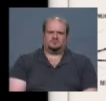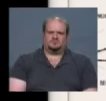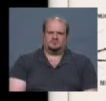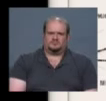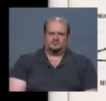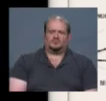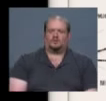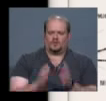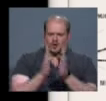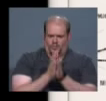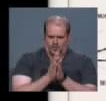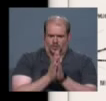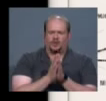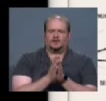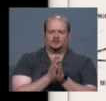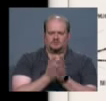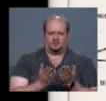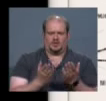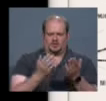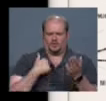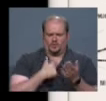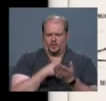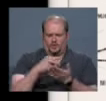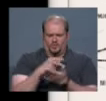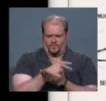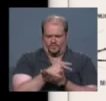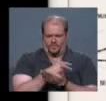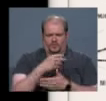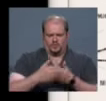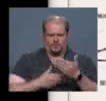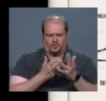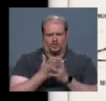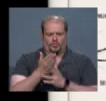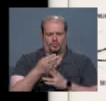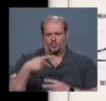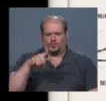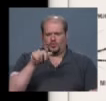There was a request made, we reviewed it, went through the planning